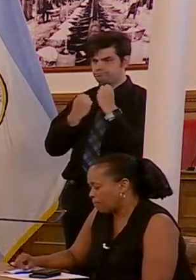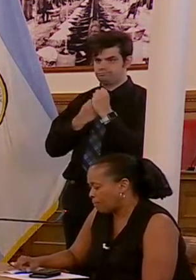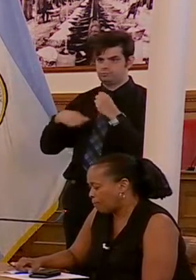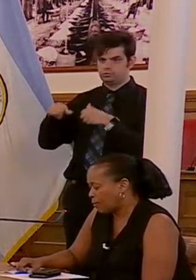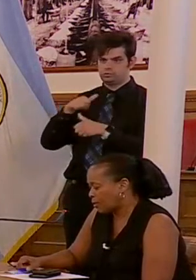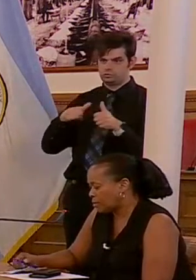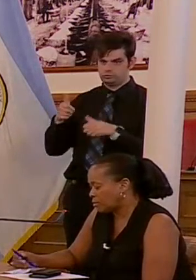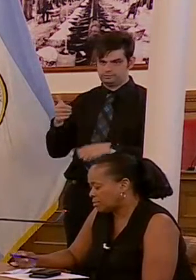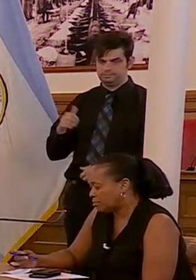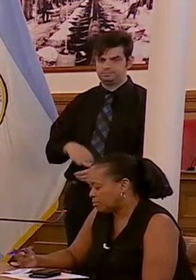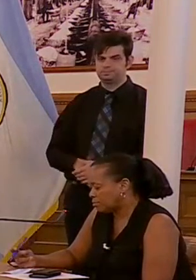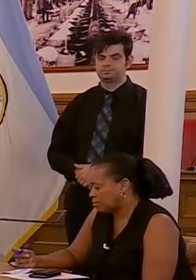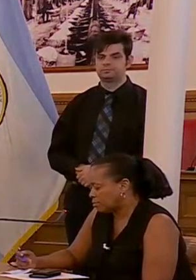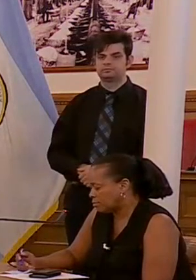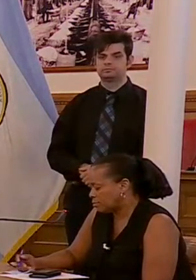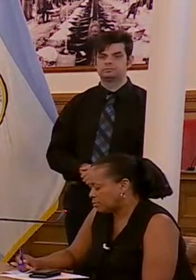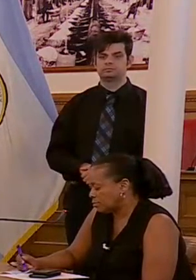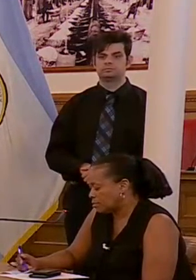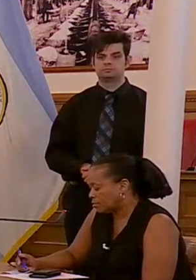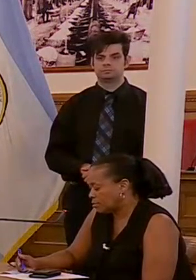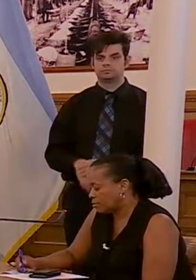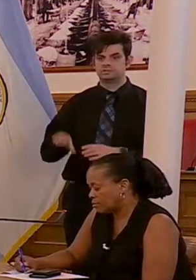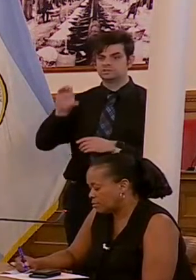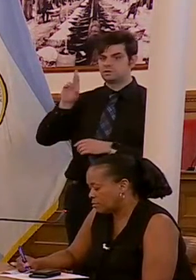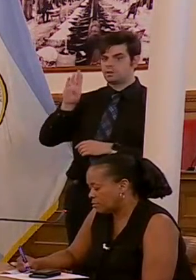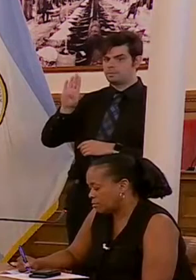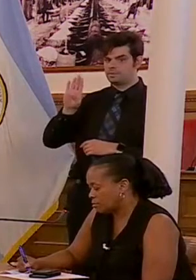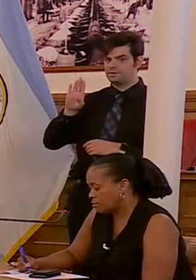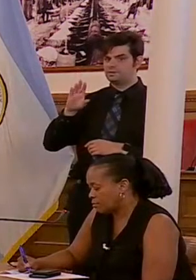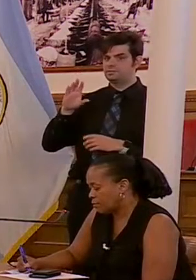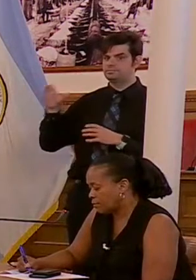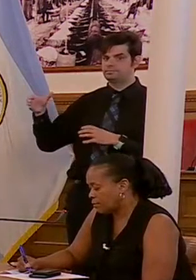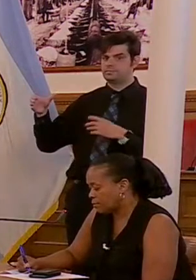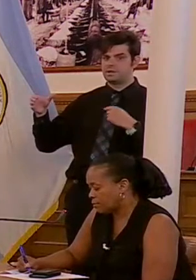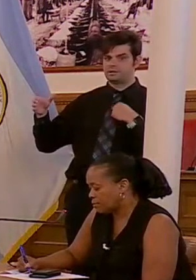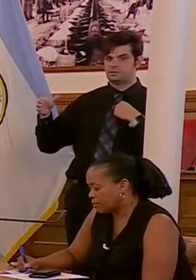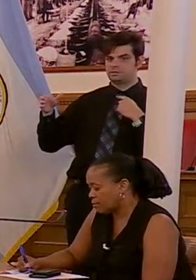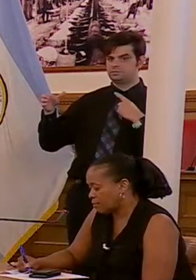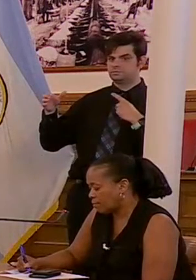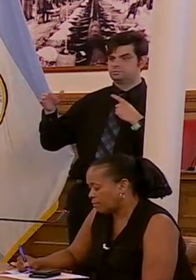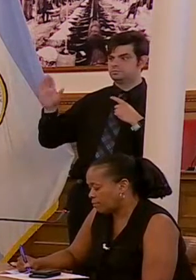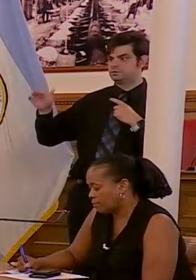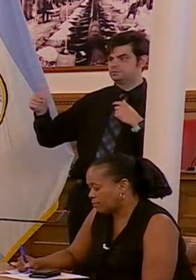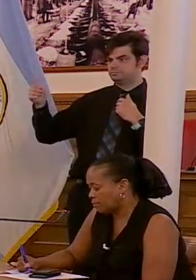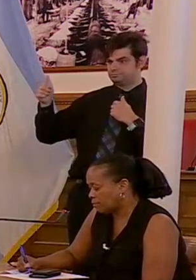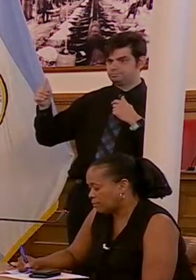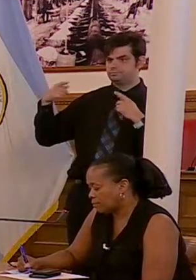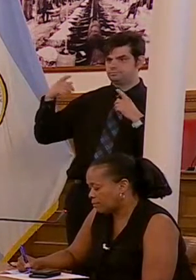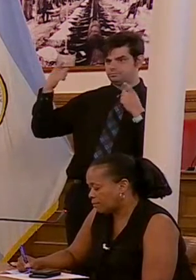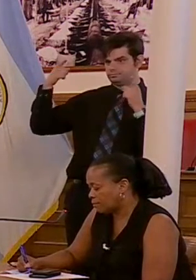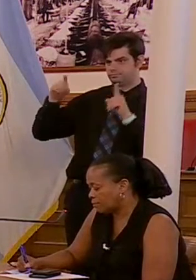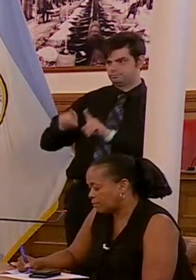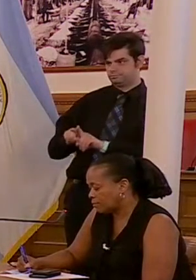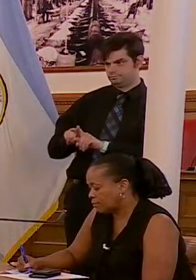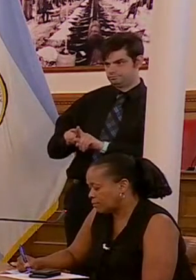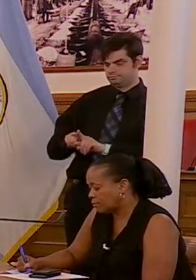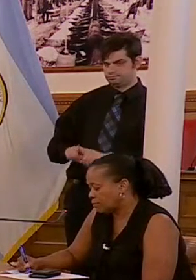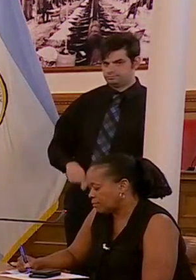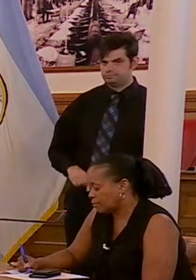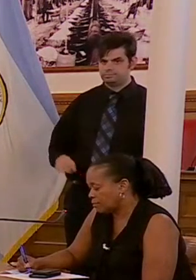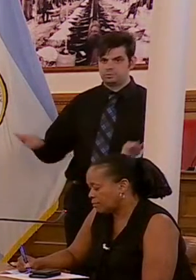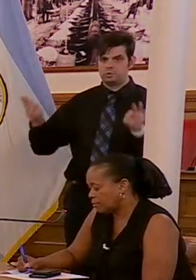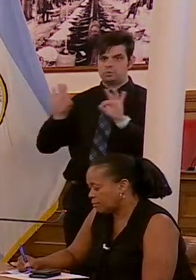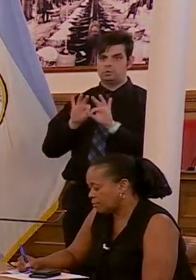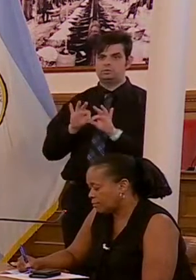Board. One area disagreement, and again, ultimately the council has authority, is on the